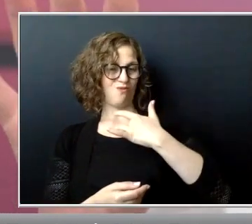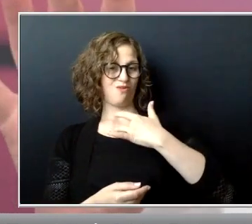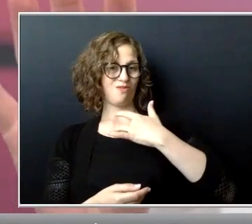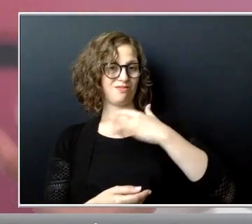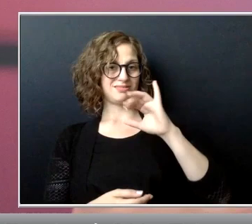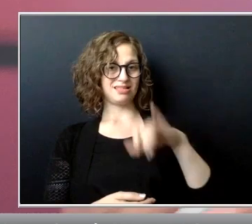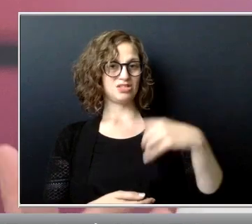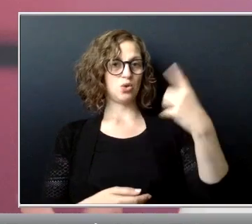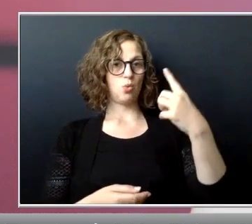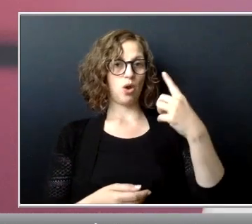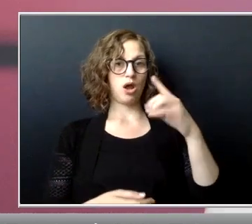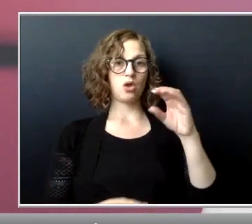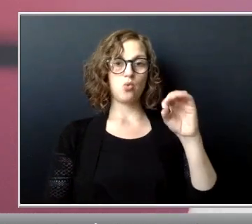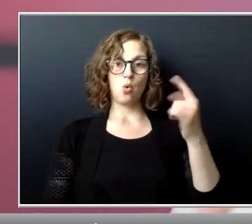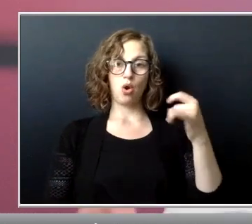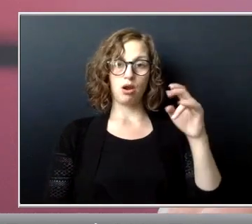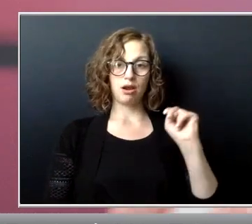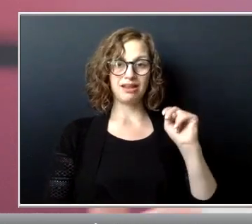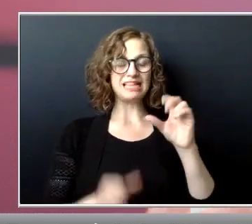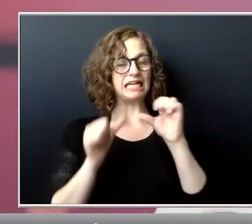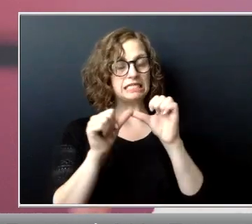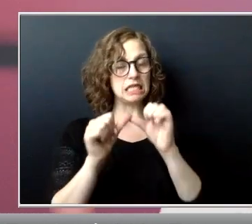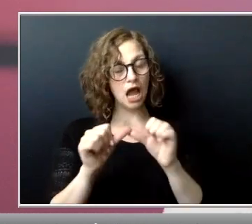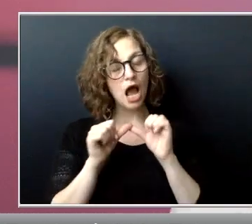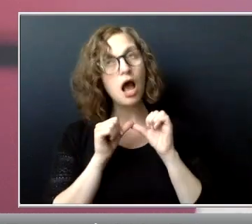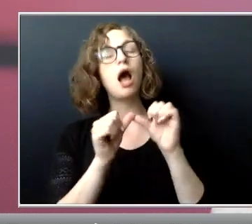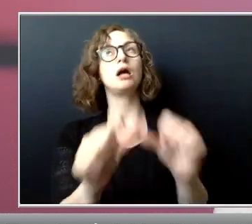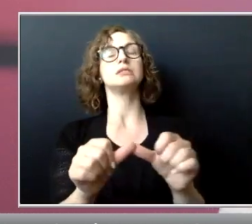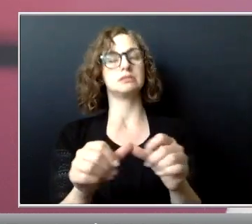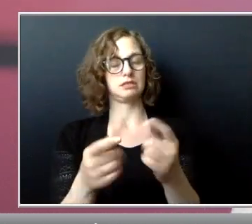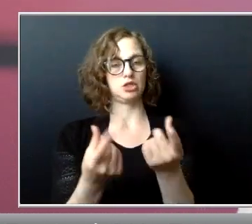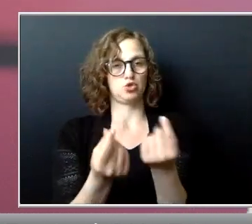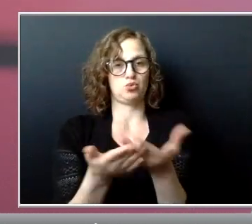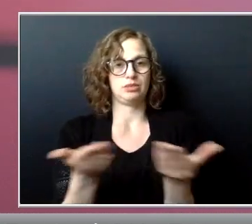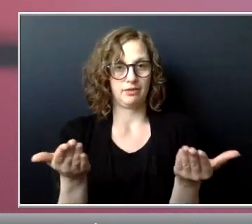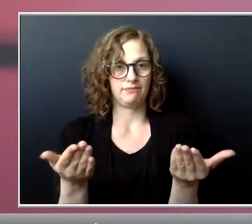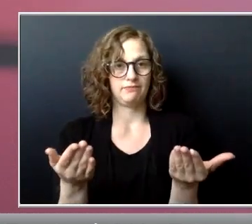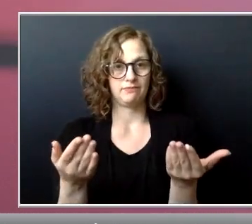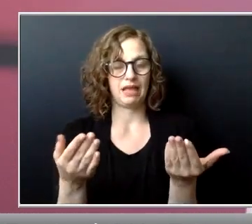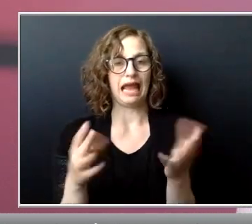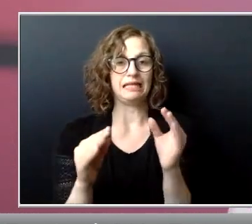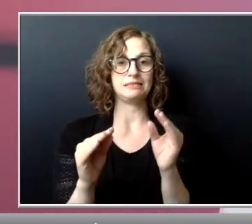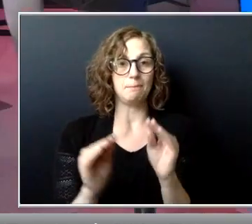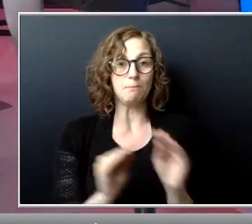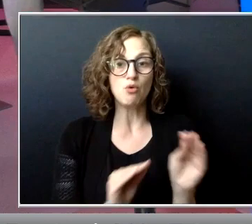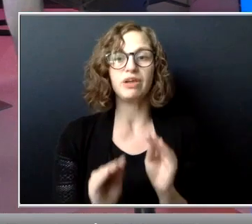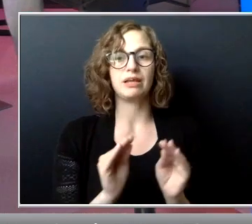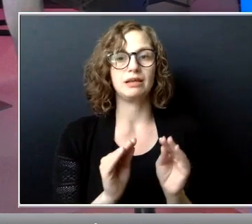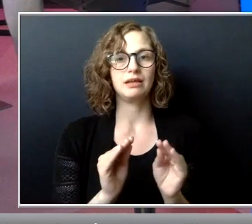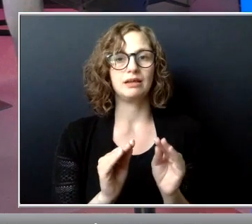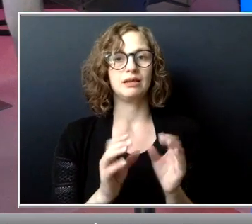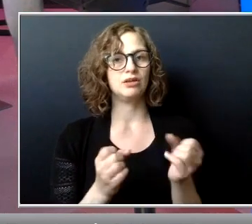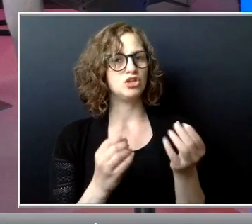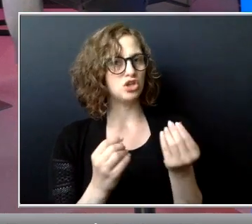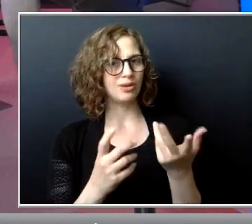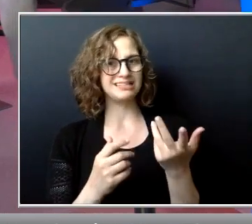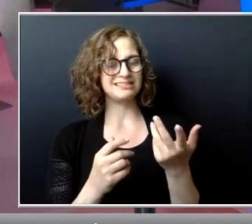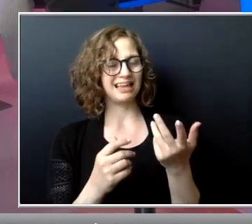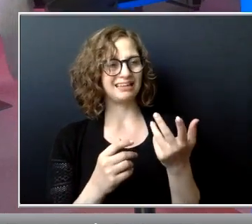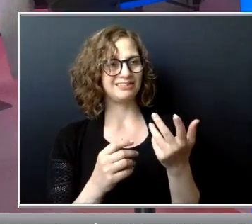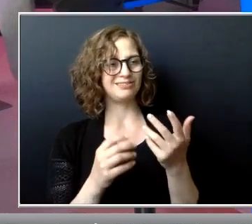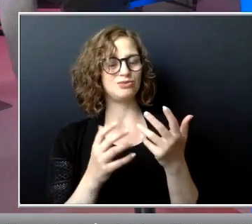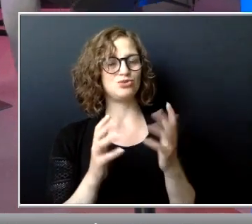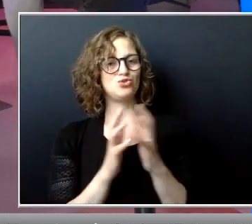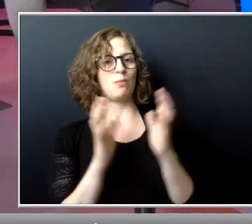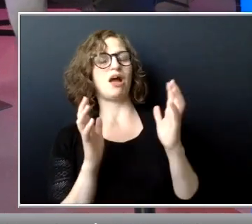doing something. Yeah. So it's moving multitasking in a physical too much. way. Is that it? Say that again. It's multitasking too much? It's just distracted No,